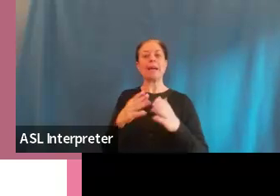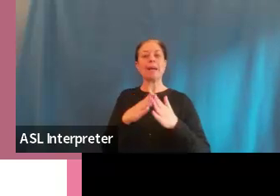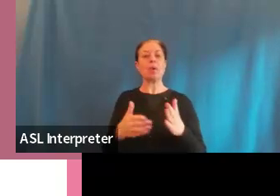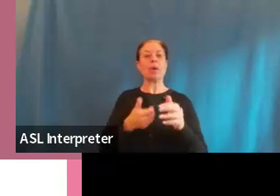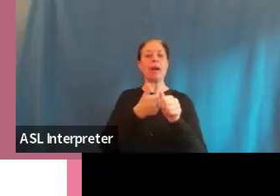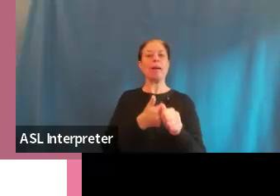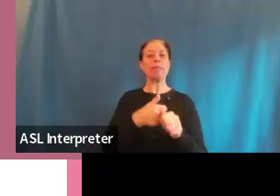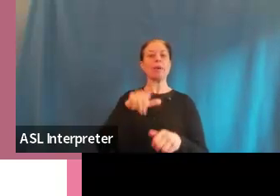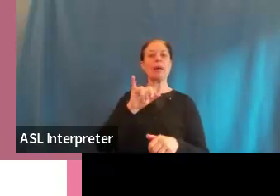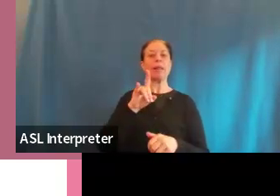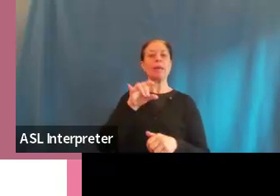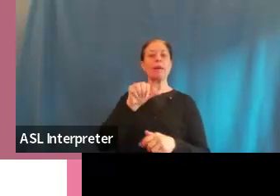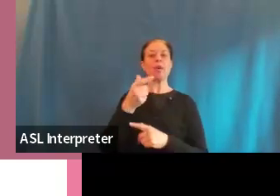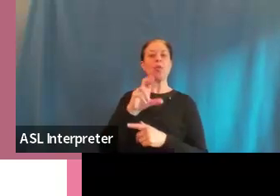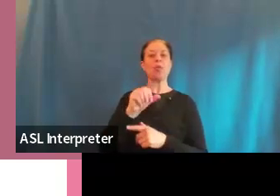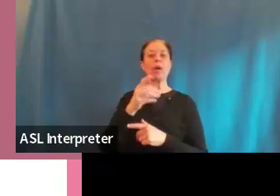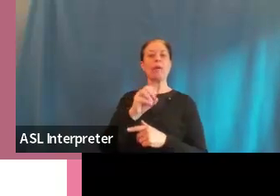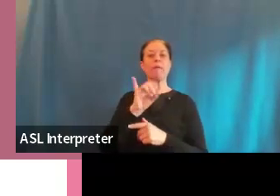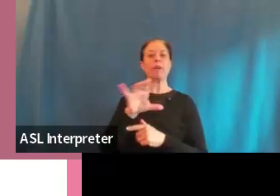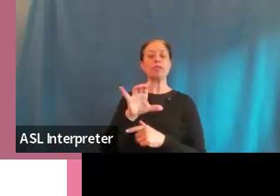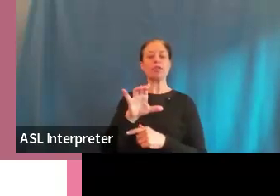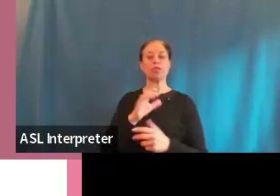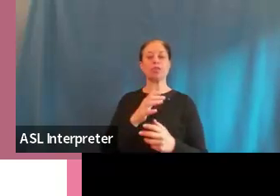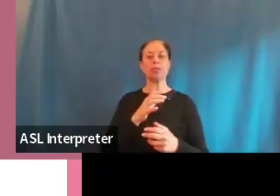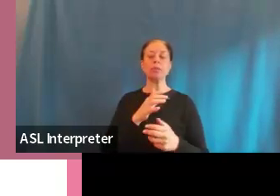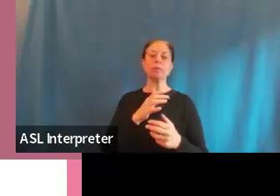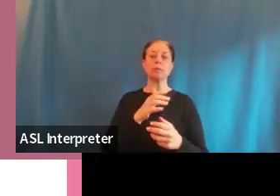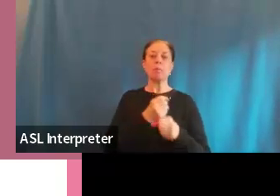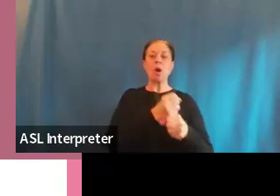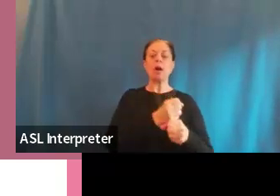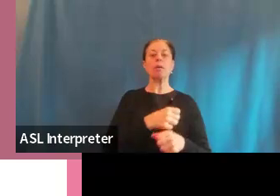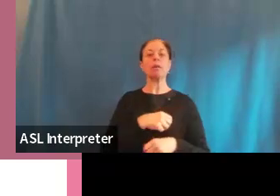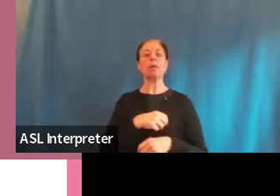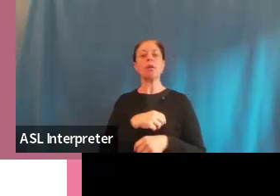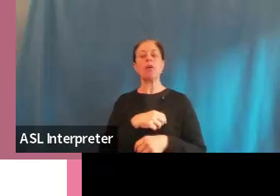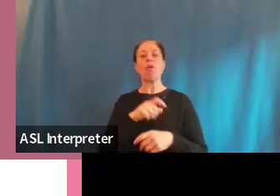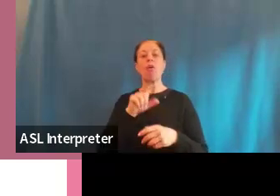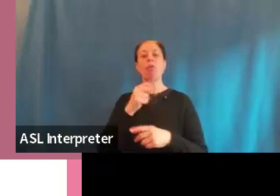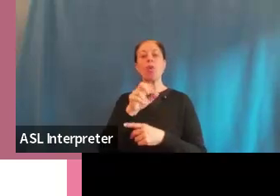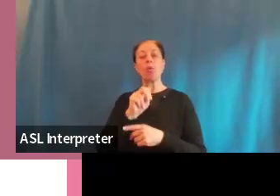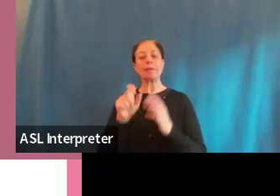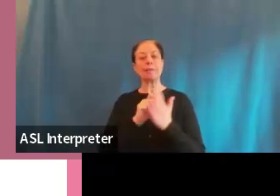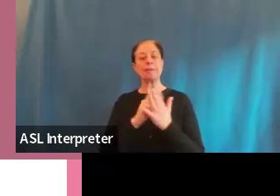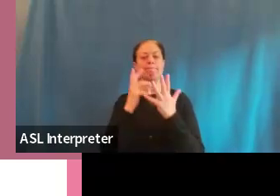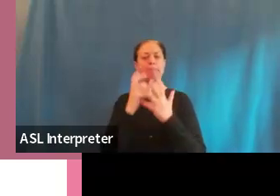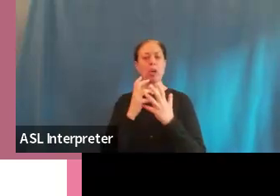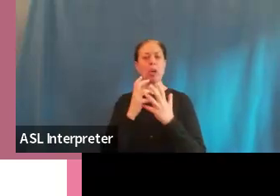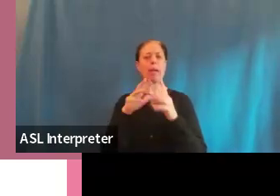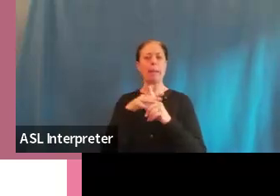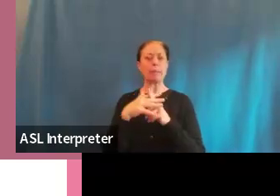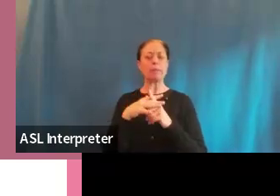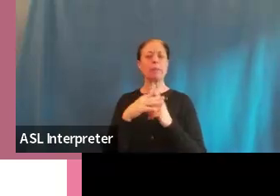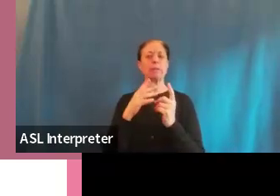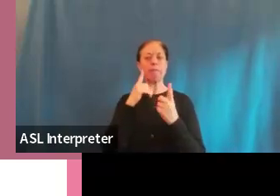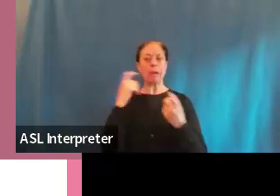Gregovich's The Weaver Bride. A perfect read for fans of The Rose Bargain and Thorn Season, this dark, atmospheric romantasy